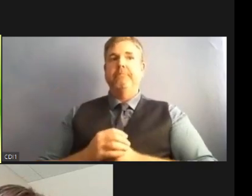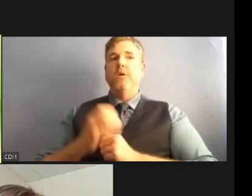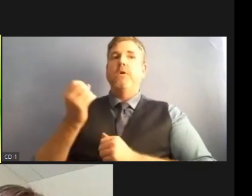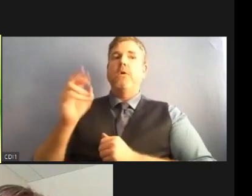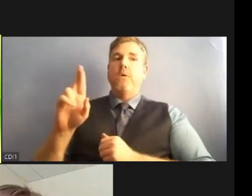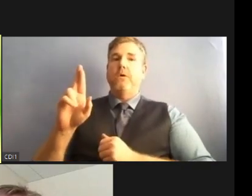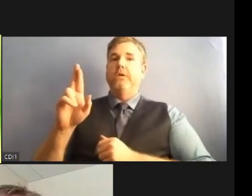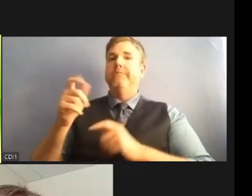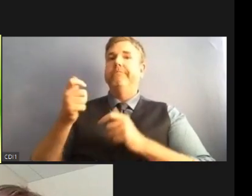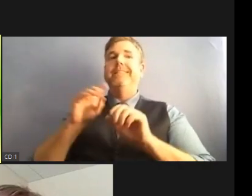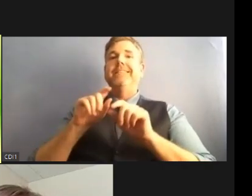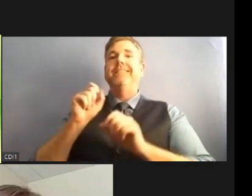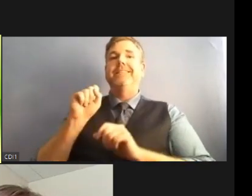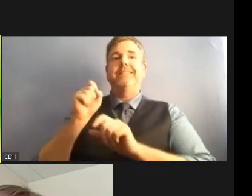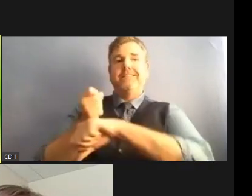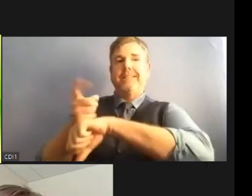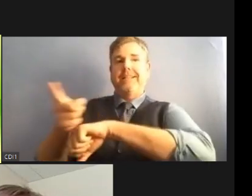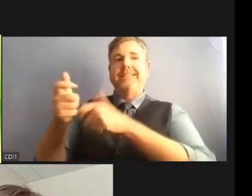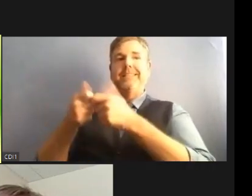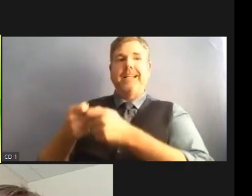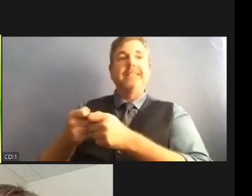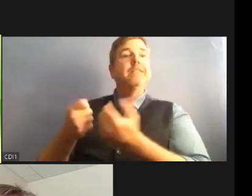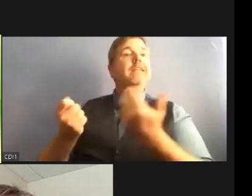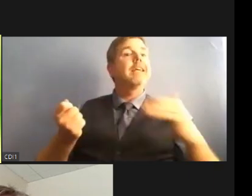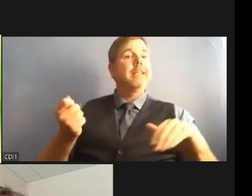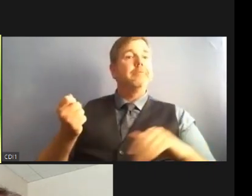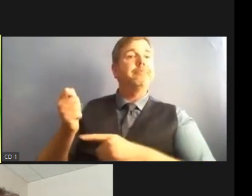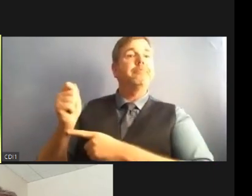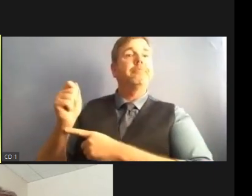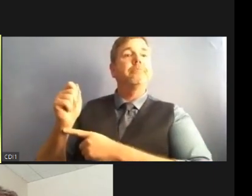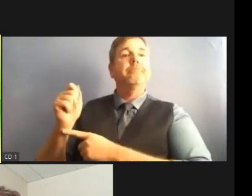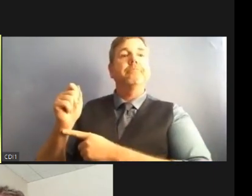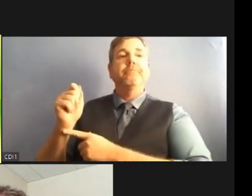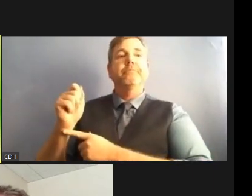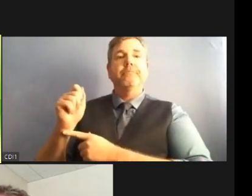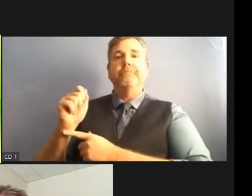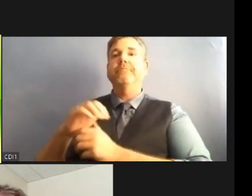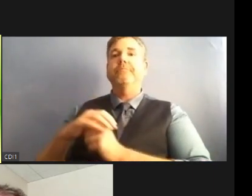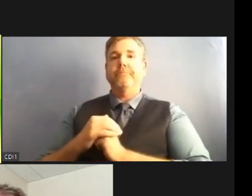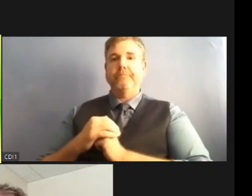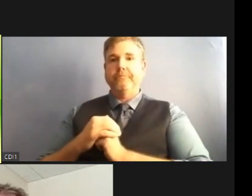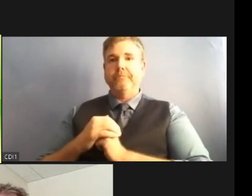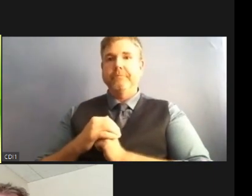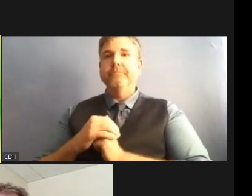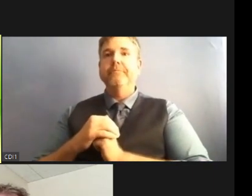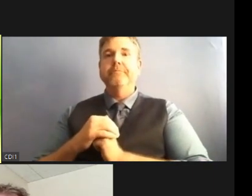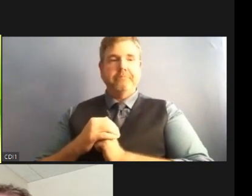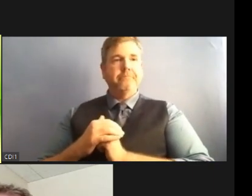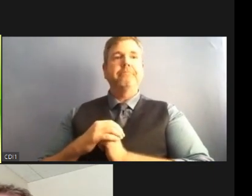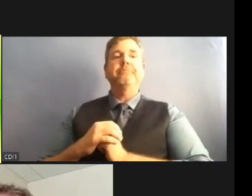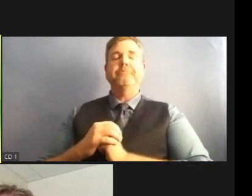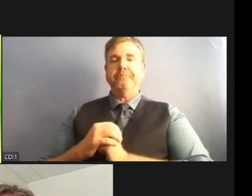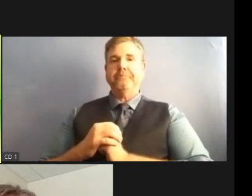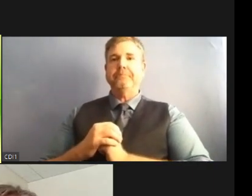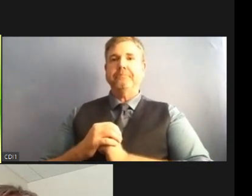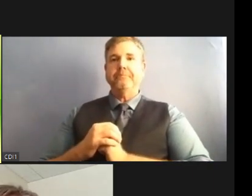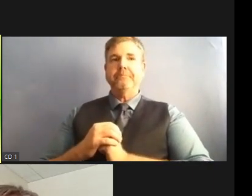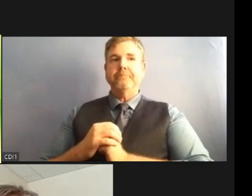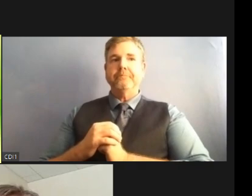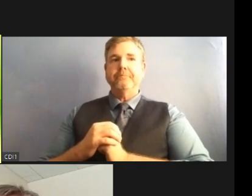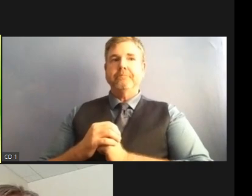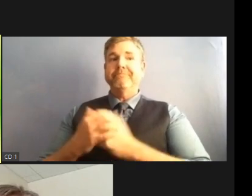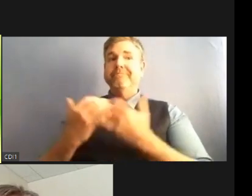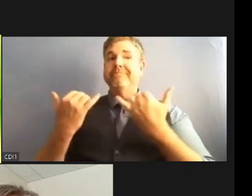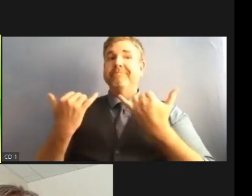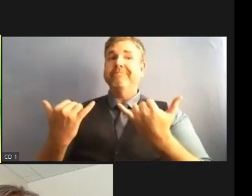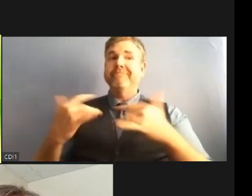468-311. Well, today's event is titled All Things COVID-19. Unlike past events where